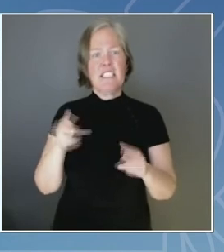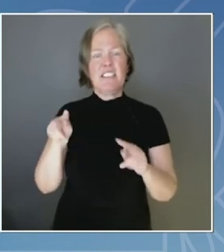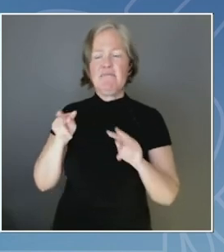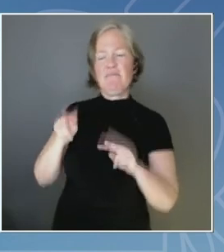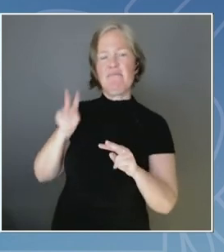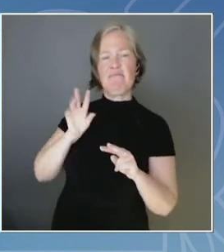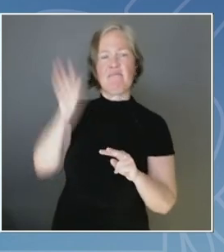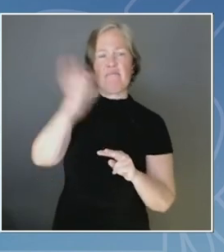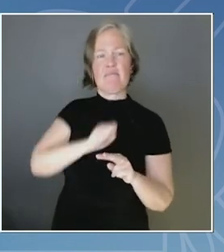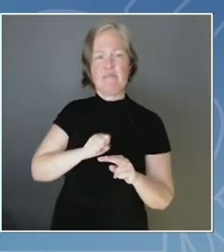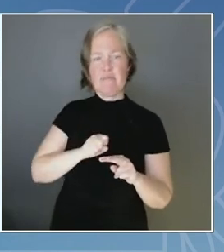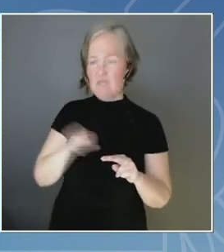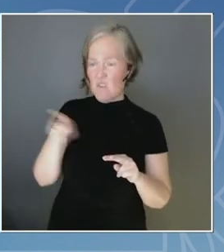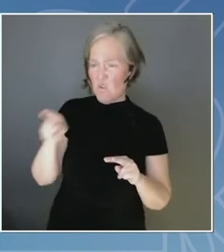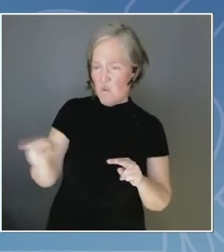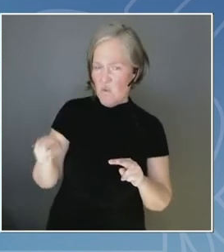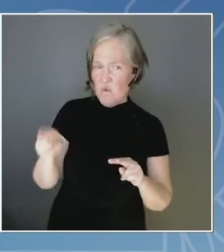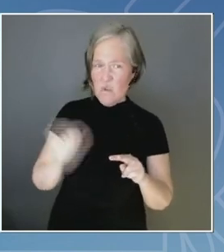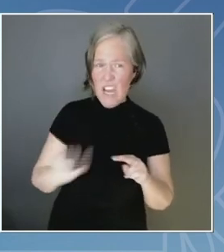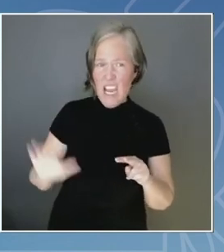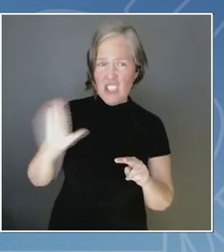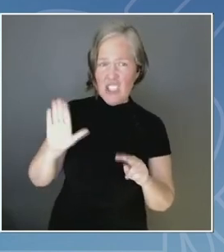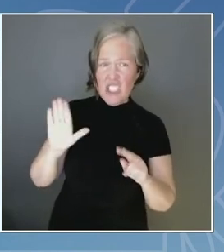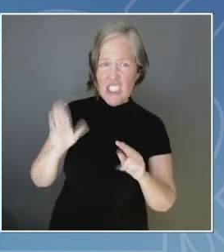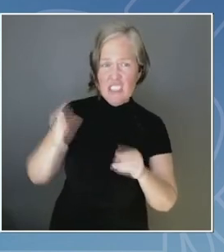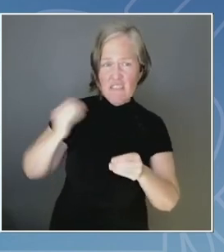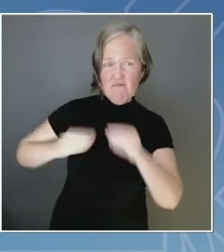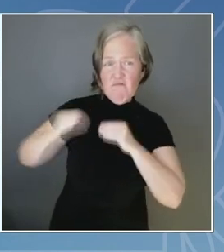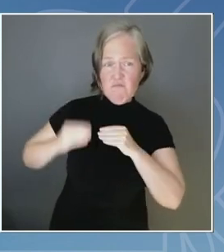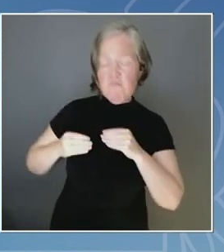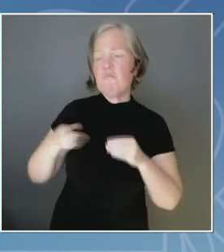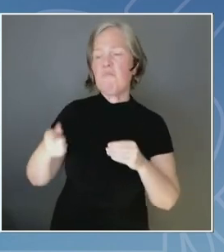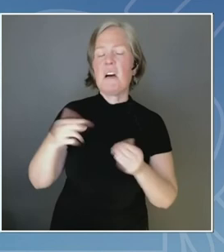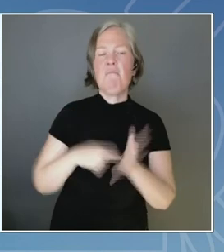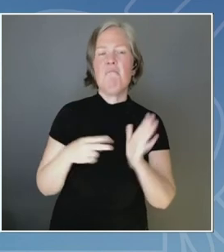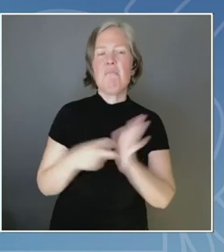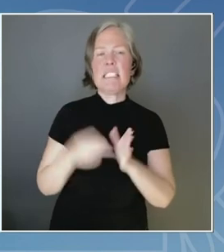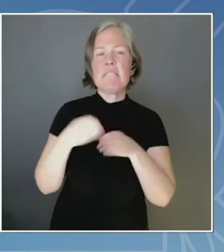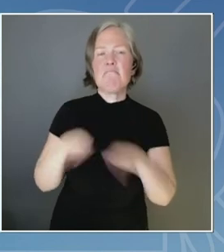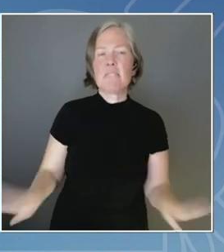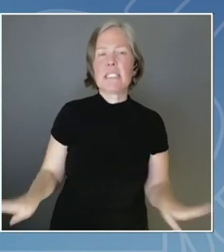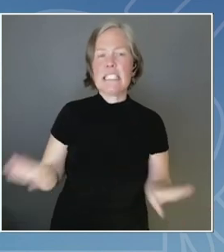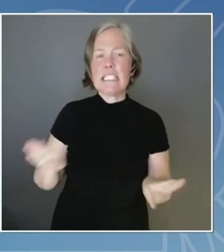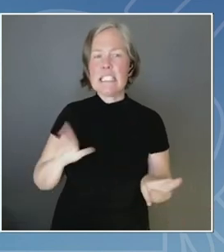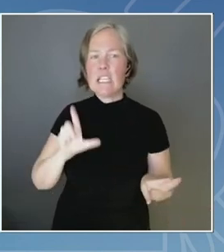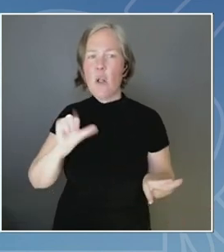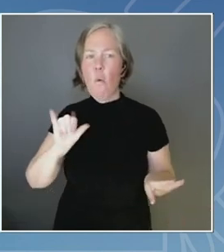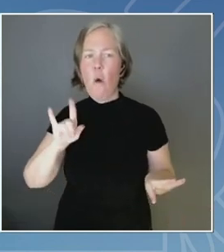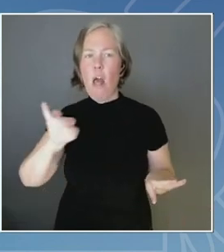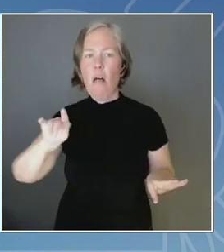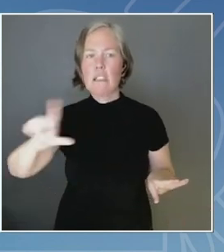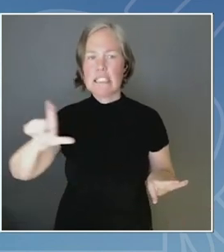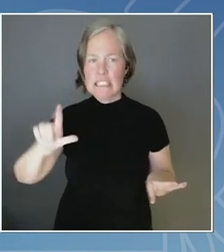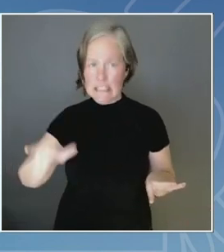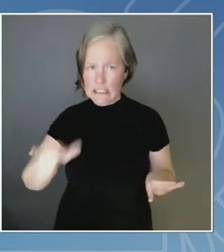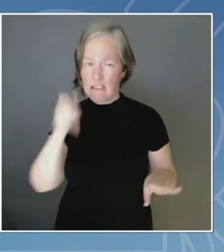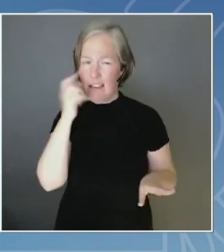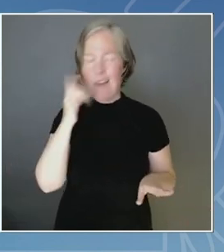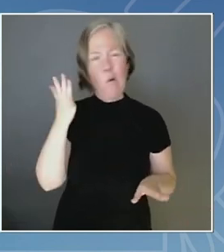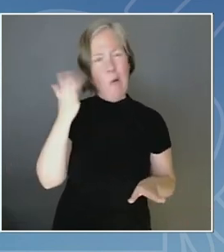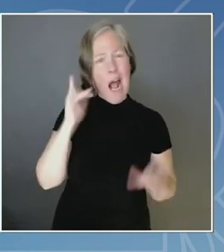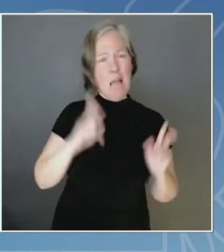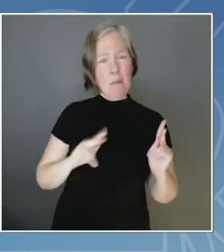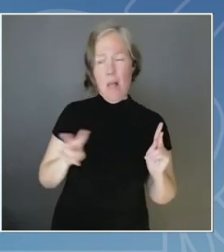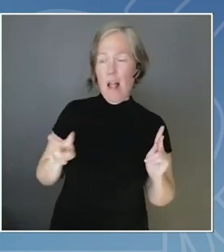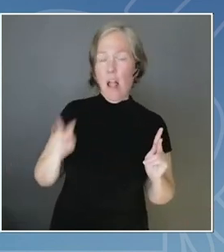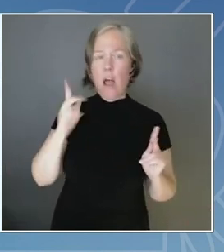deeply rooted in the perception of otherness, that somehow Asian Americans